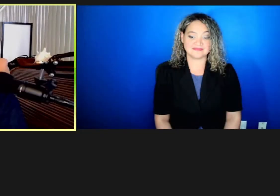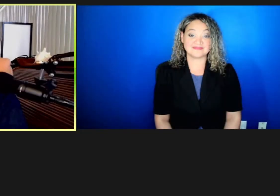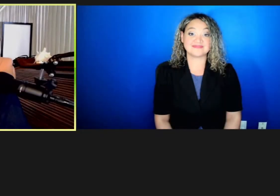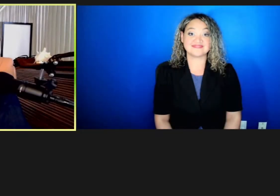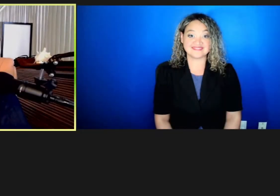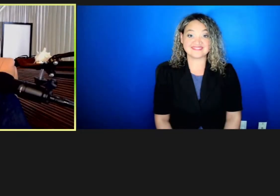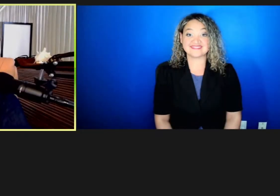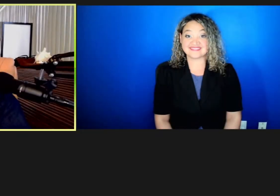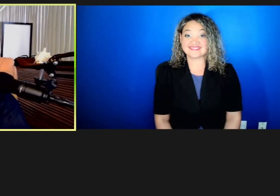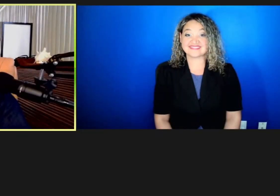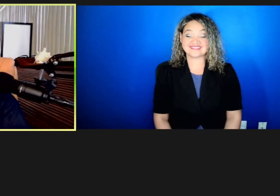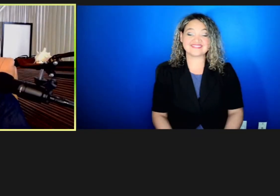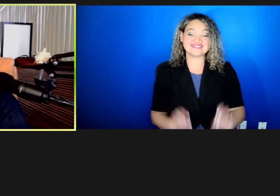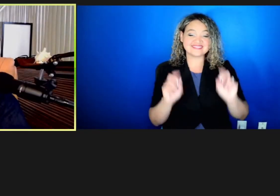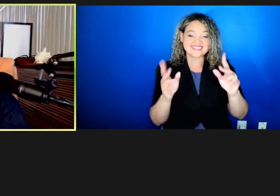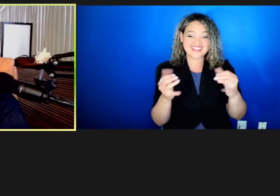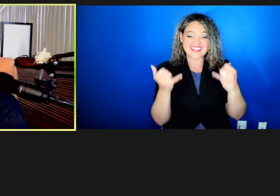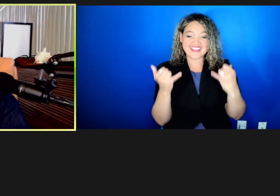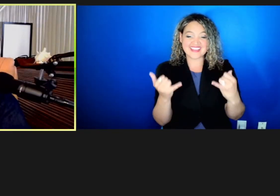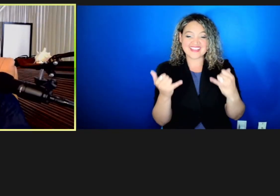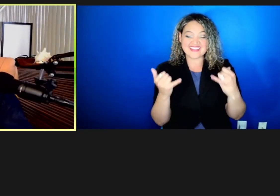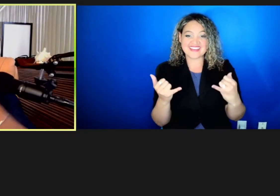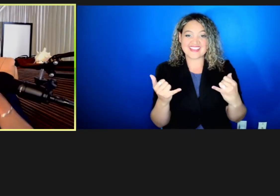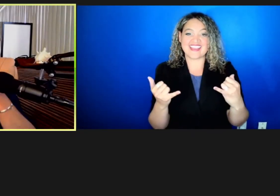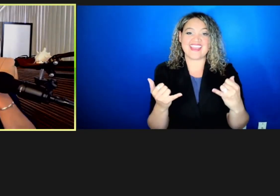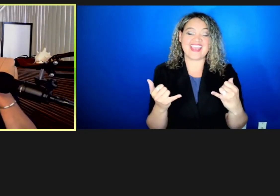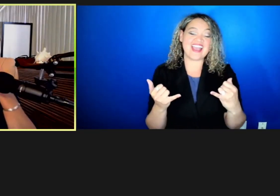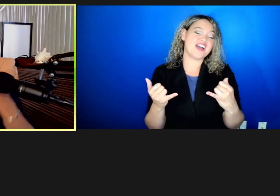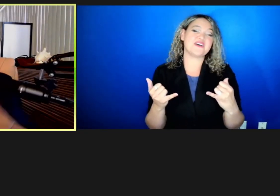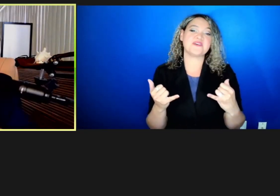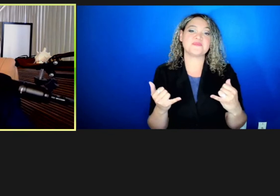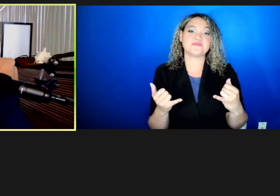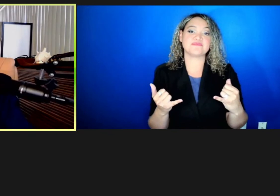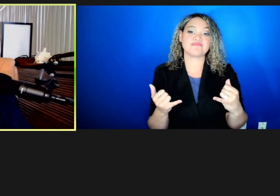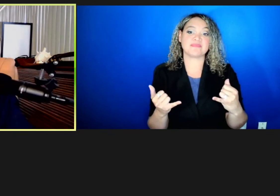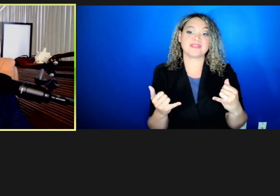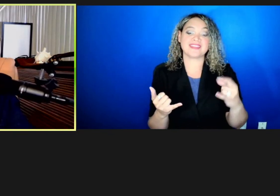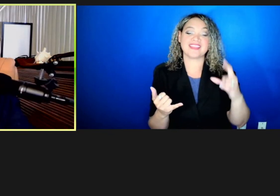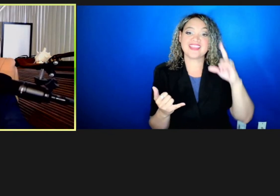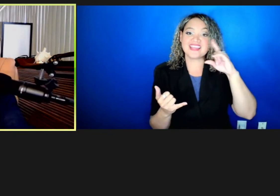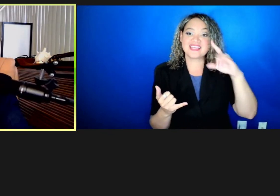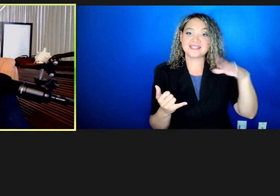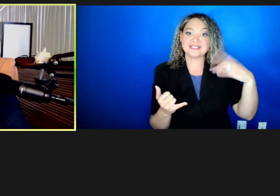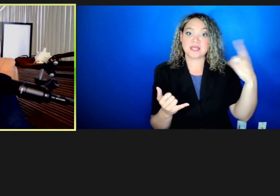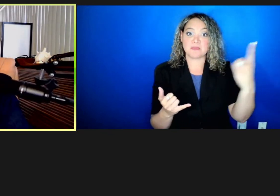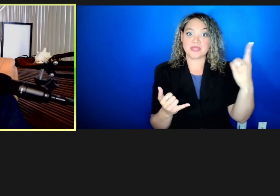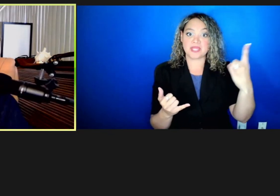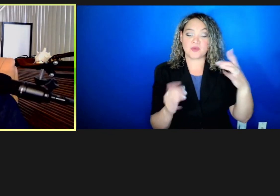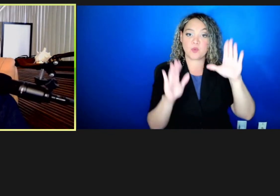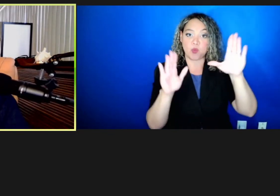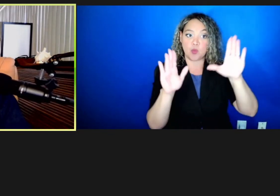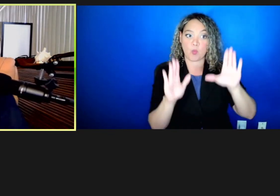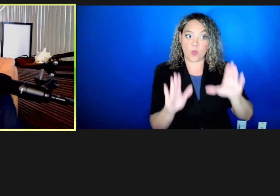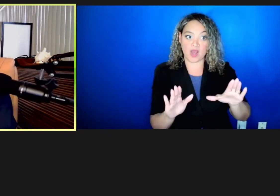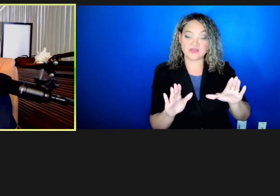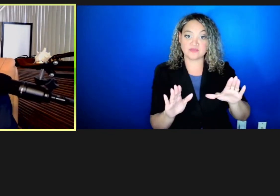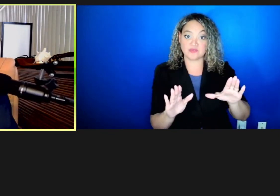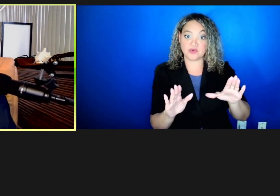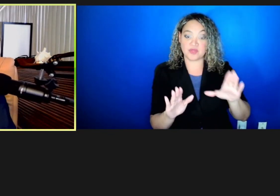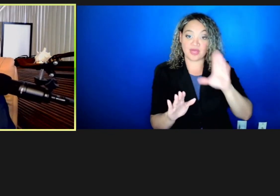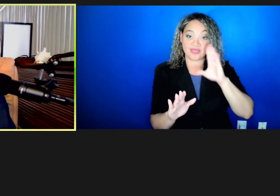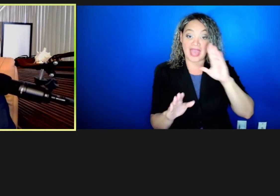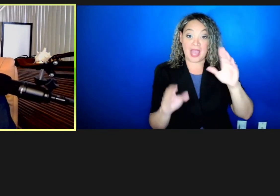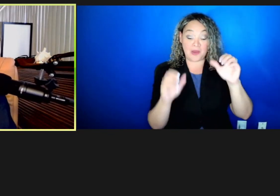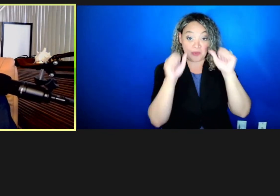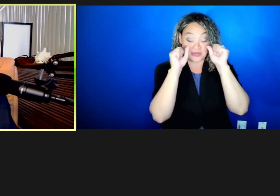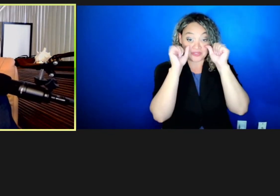Okay, so now we're going to hear about a magnificent instrument that probably is going to surprise a